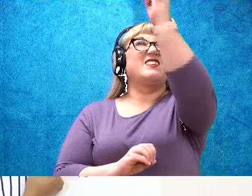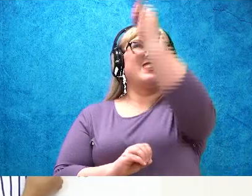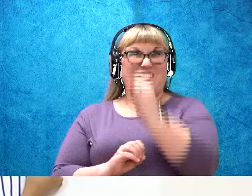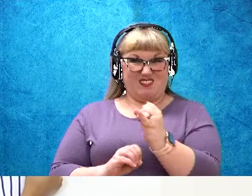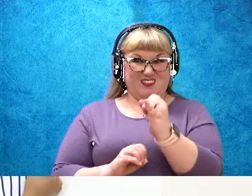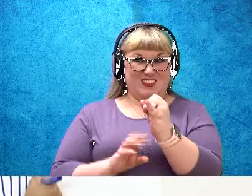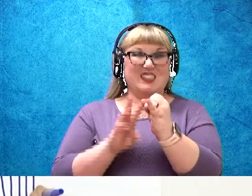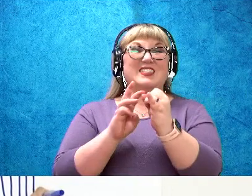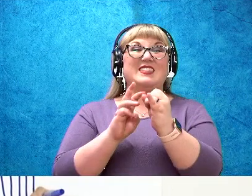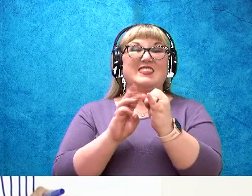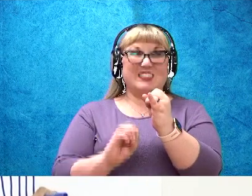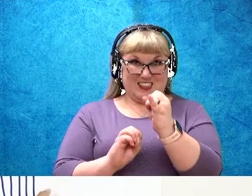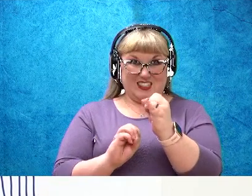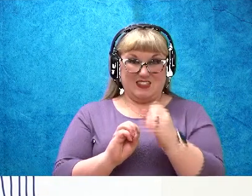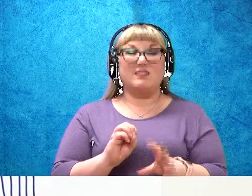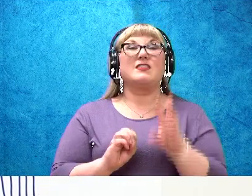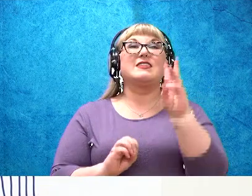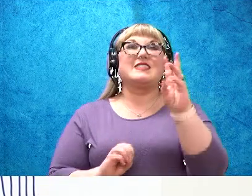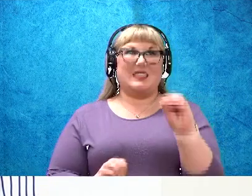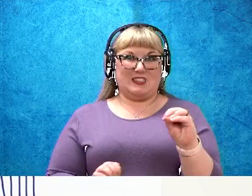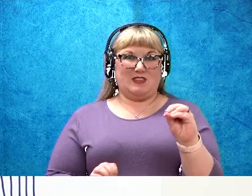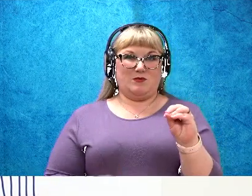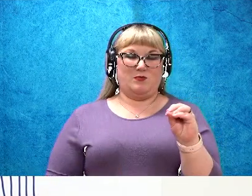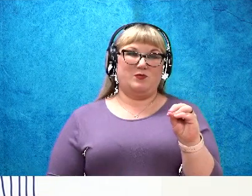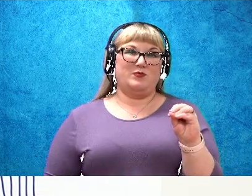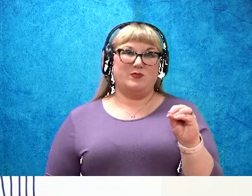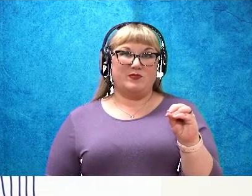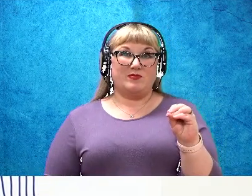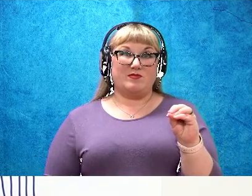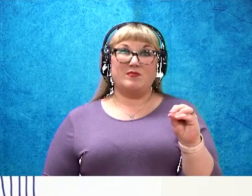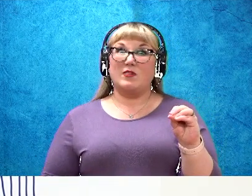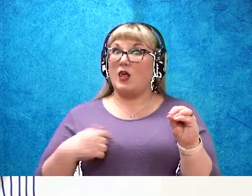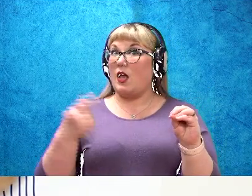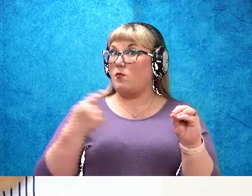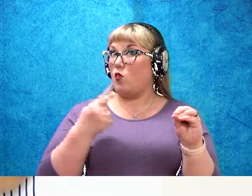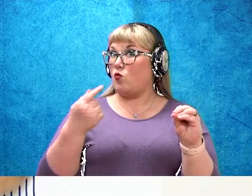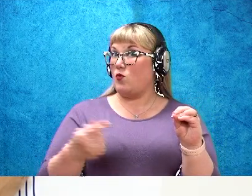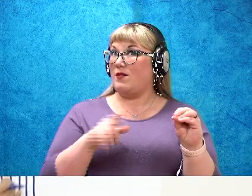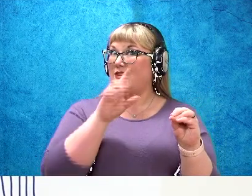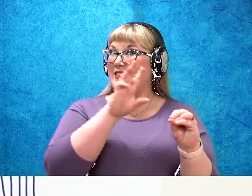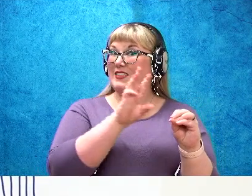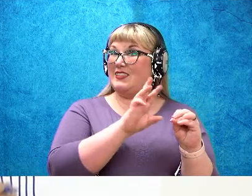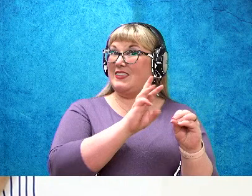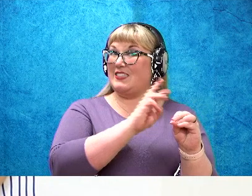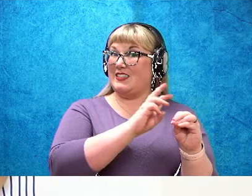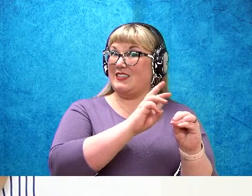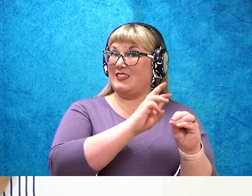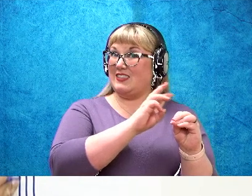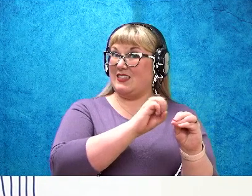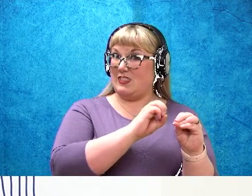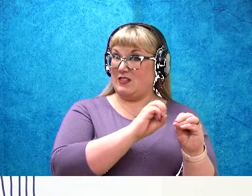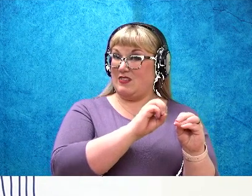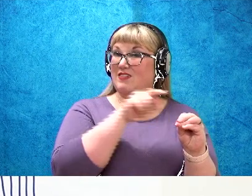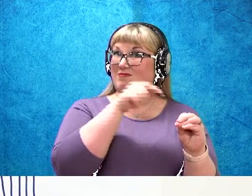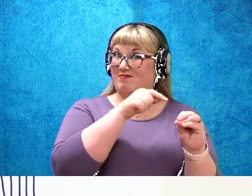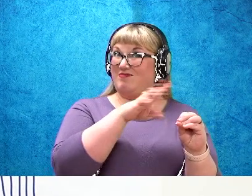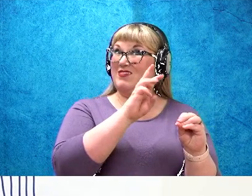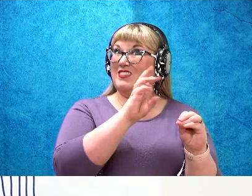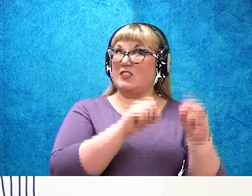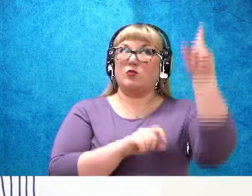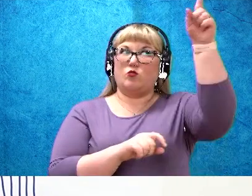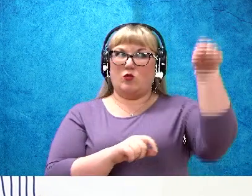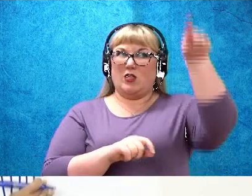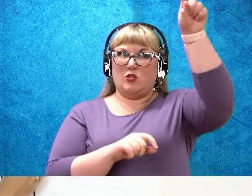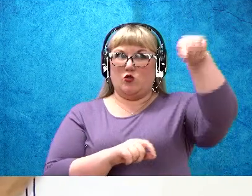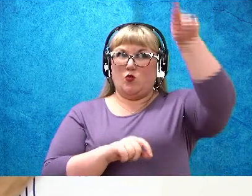50, 60. I am representing 63, or just 60, by using my